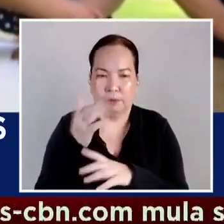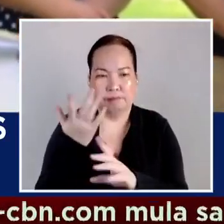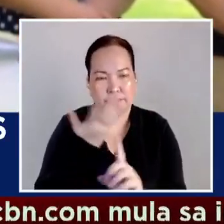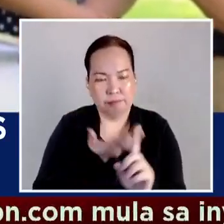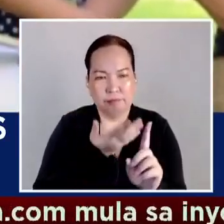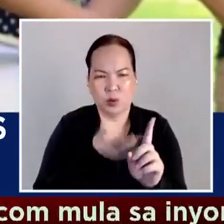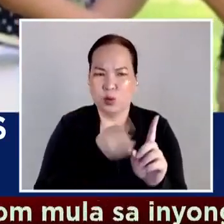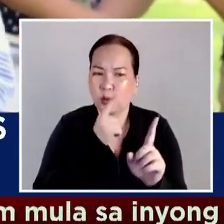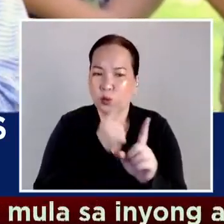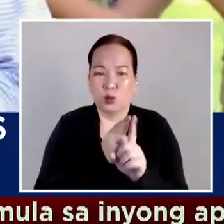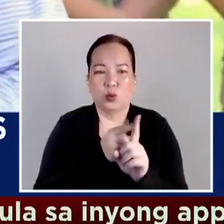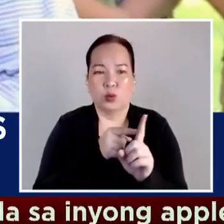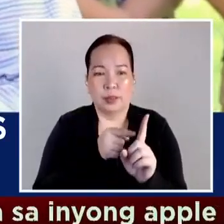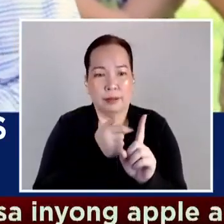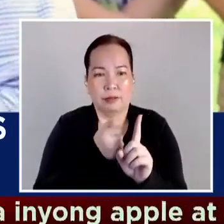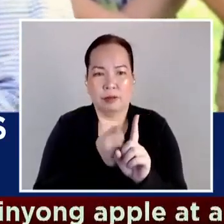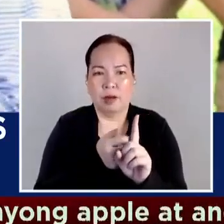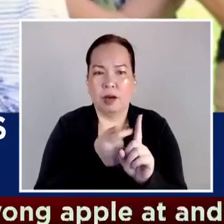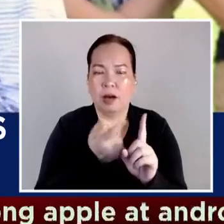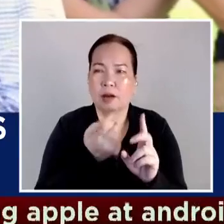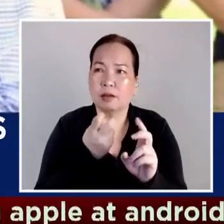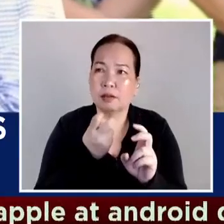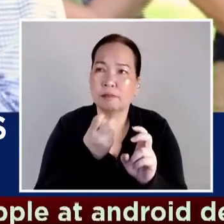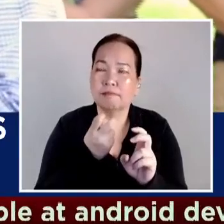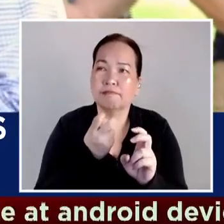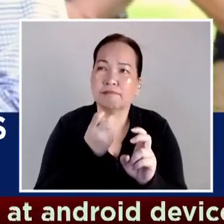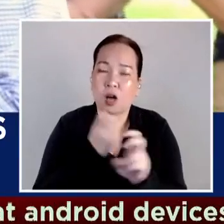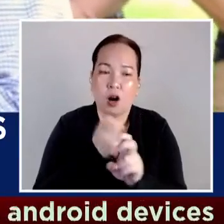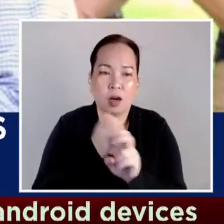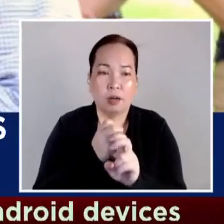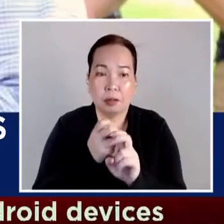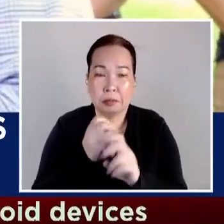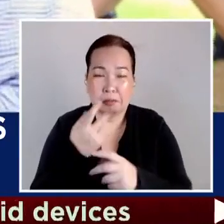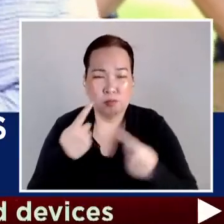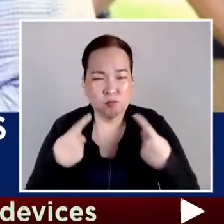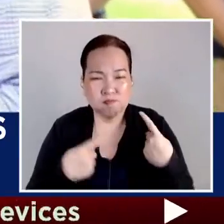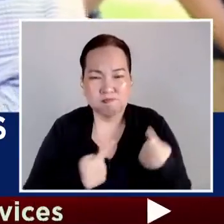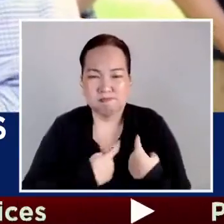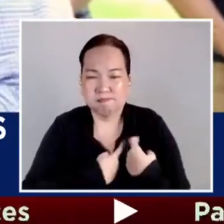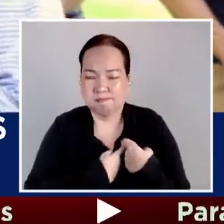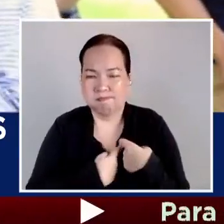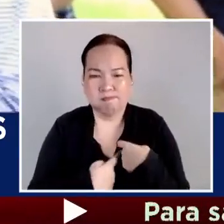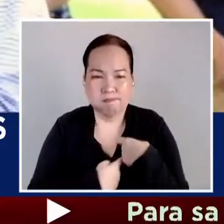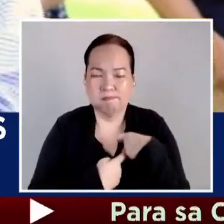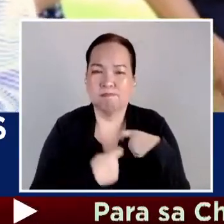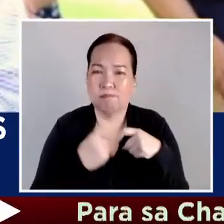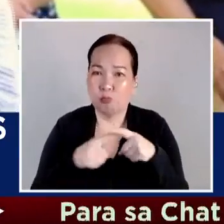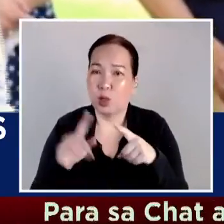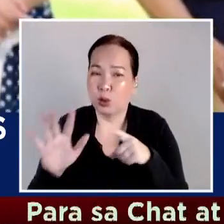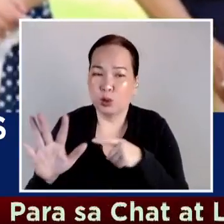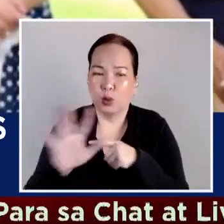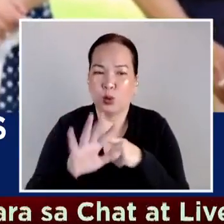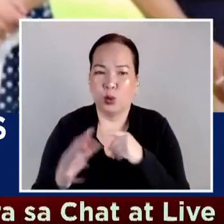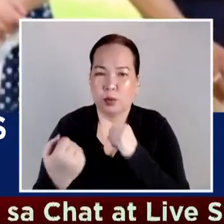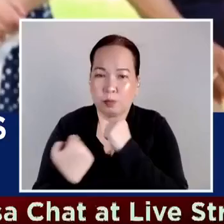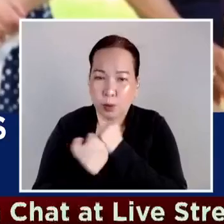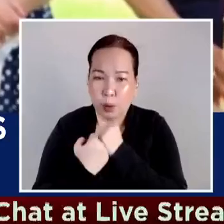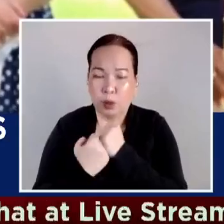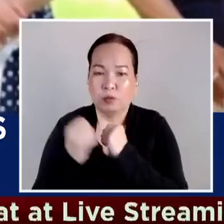is nothing in this world that can lessen our pain. But because of all the love and support, we are able to